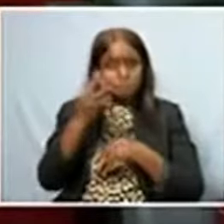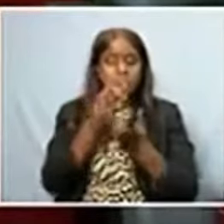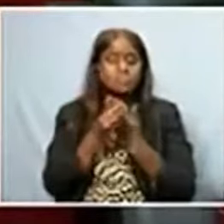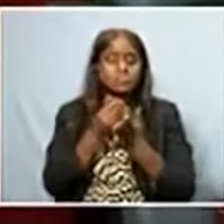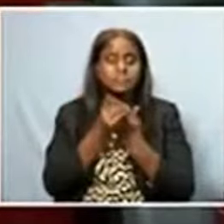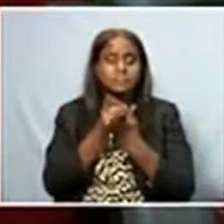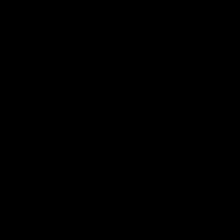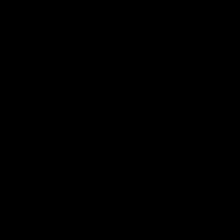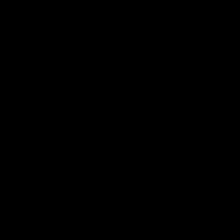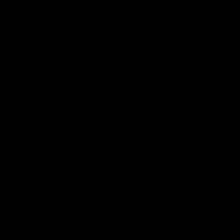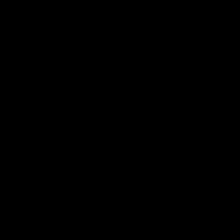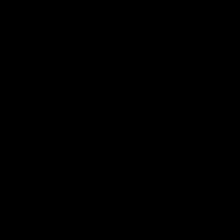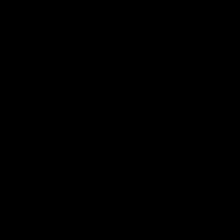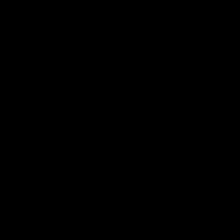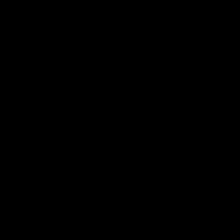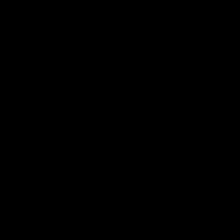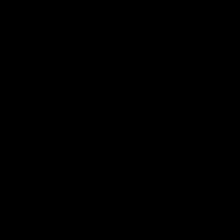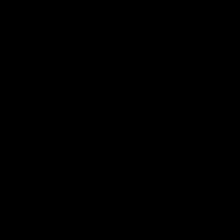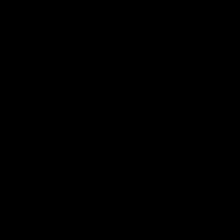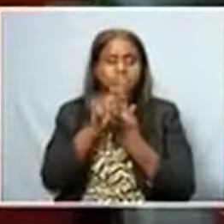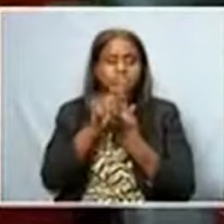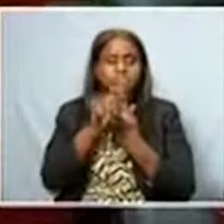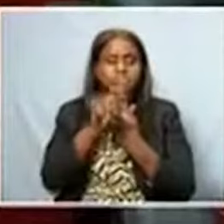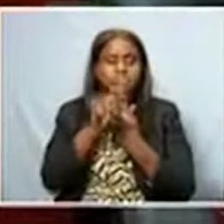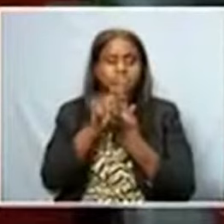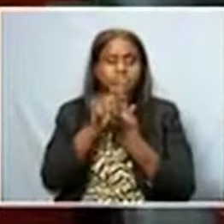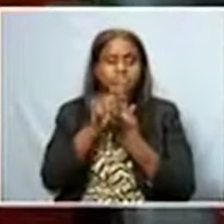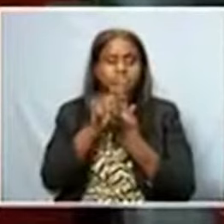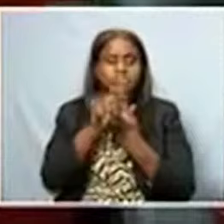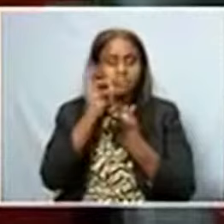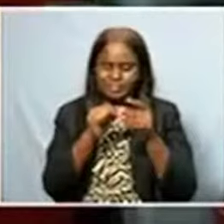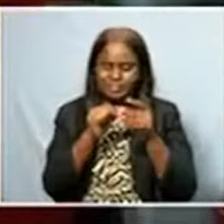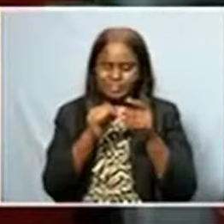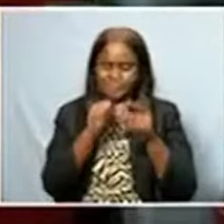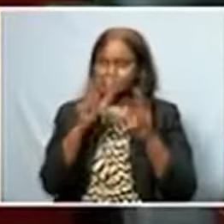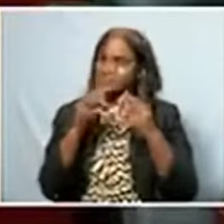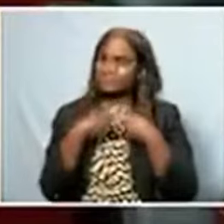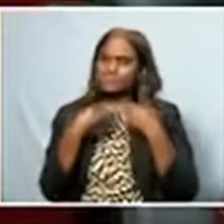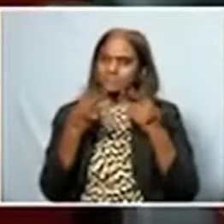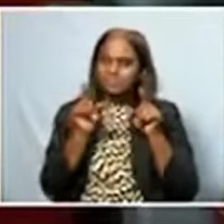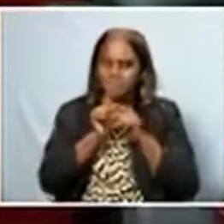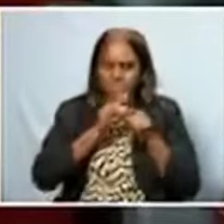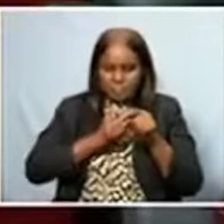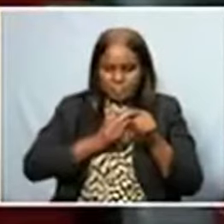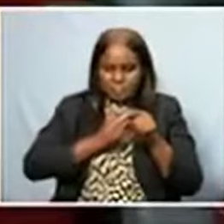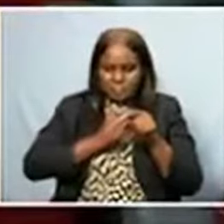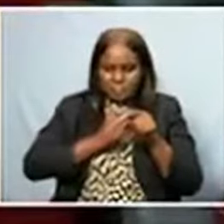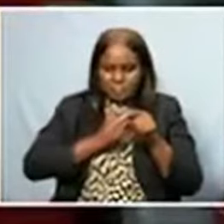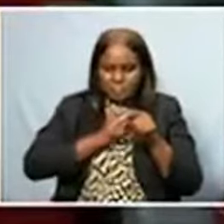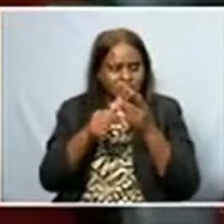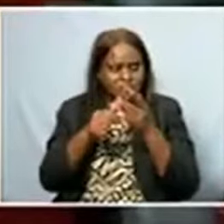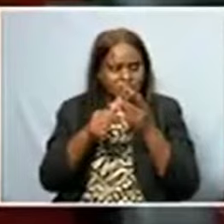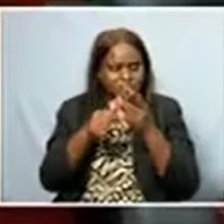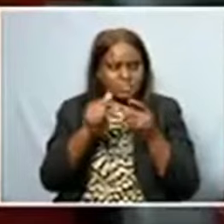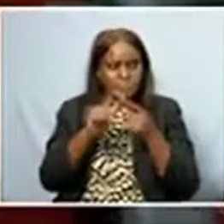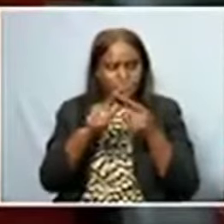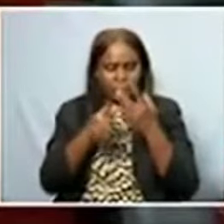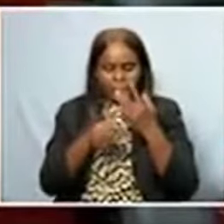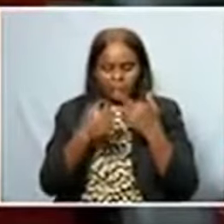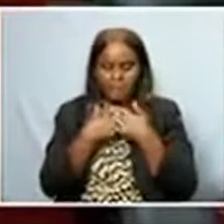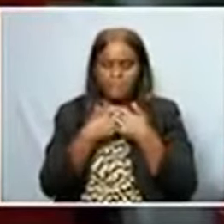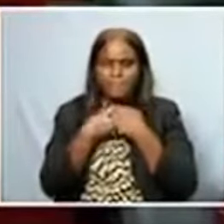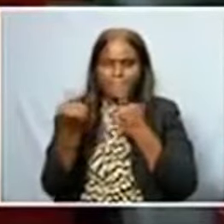Finance will go out salaries. It is unacceptable. I don't think you would like to